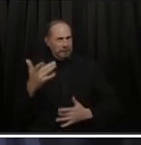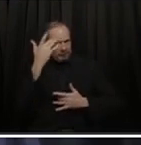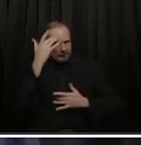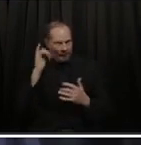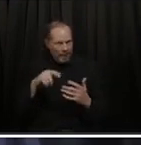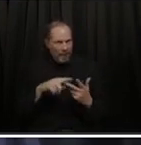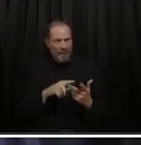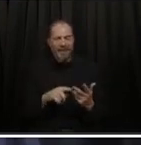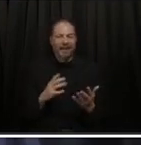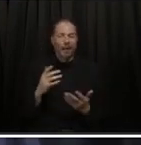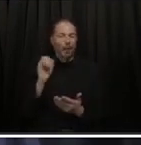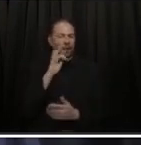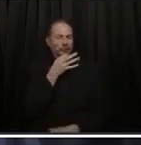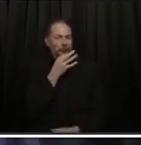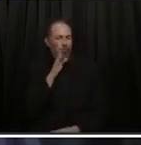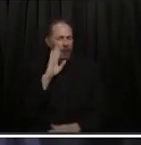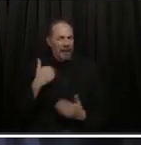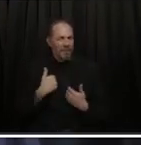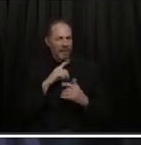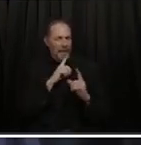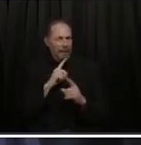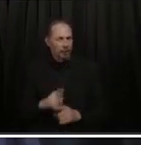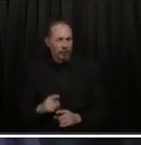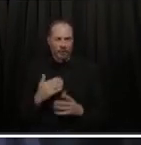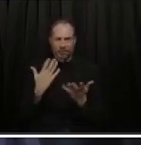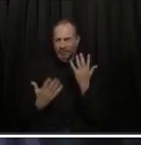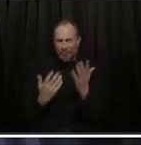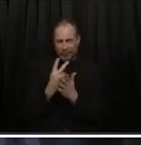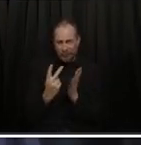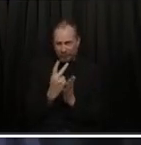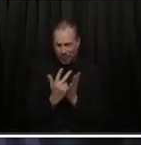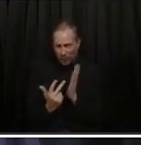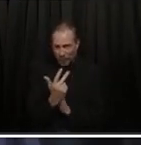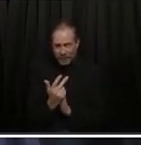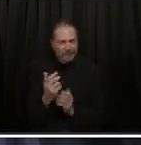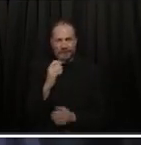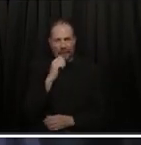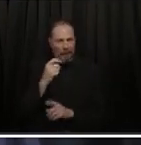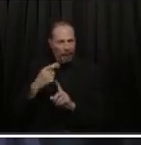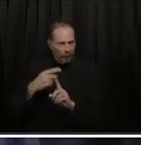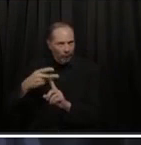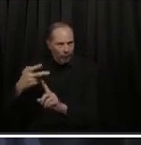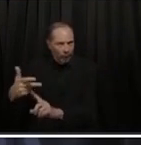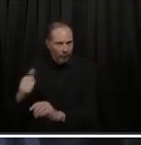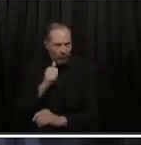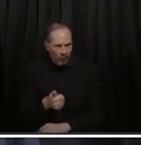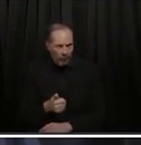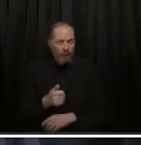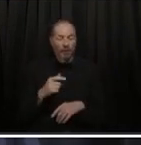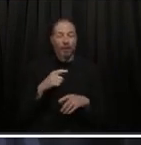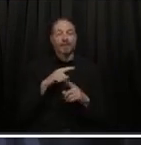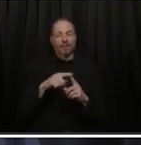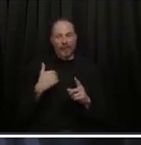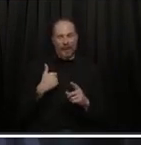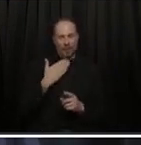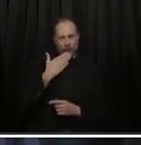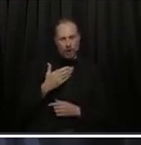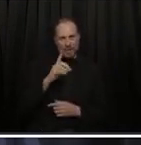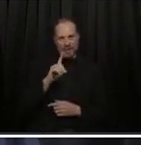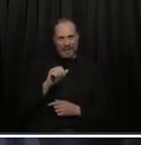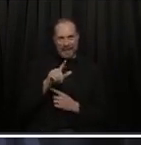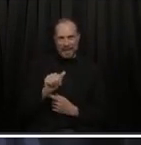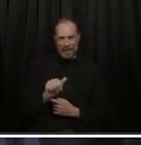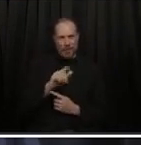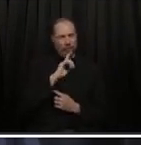we have those answers. I expect that it'll be a matter of weeks, not months, till we have initial data that's meaningful